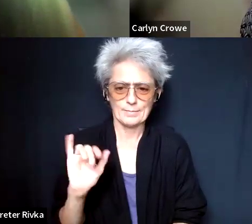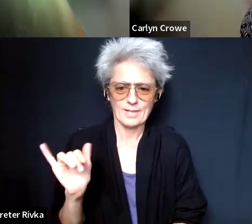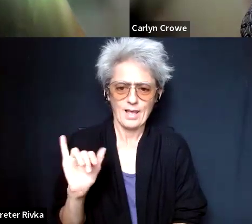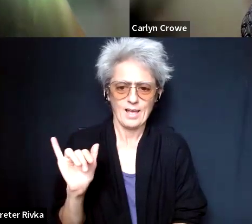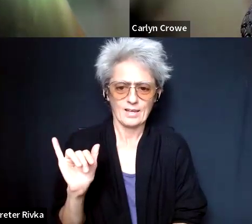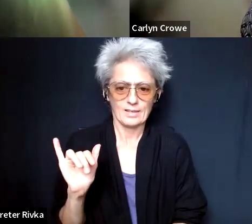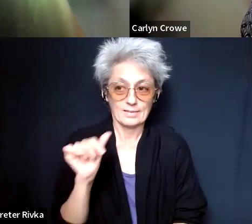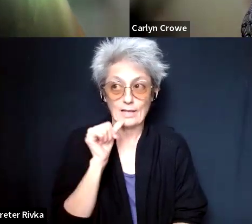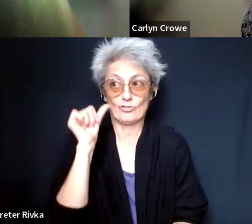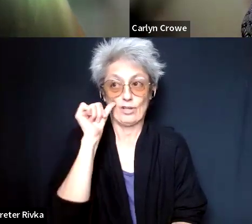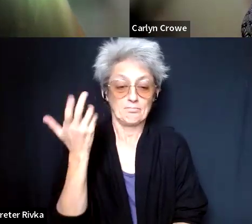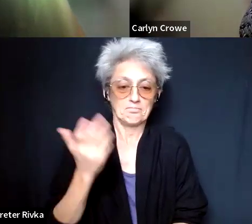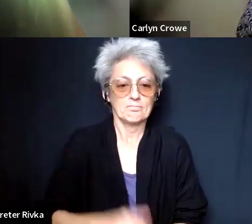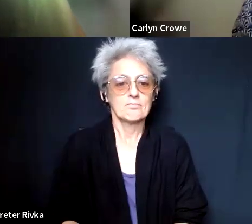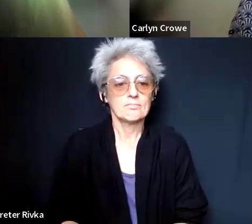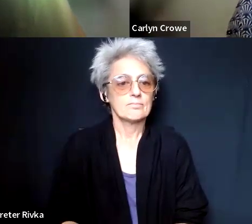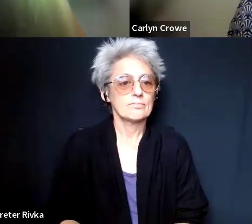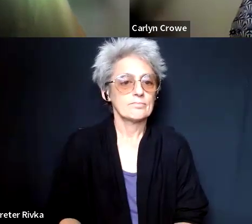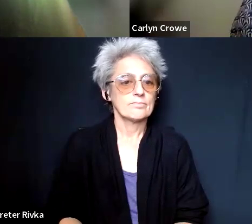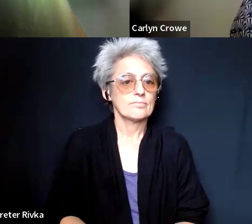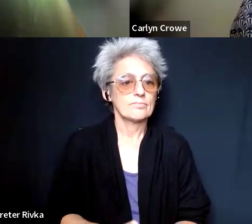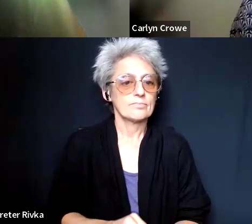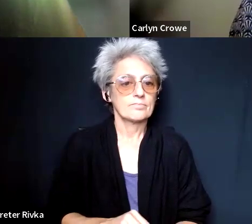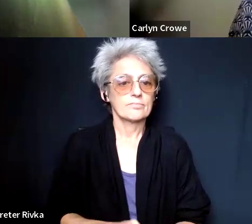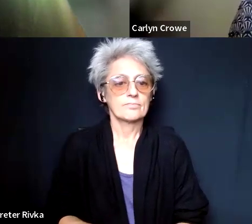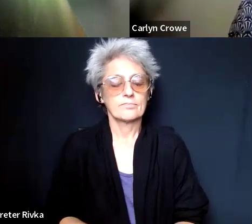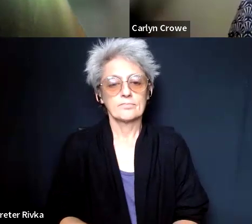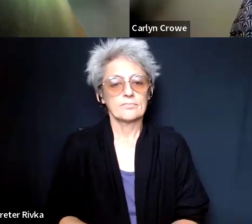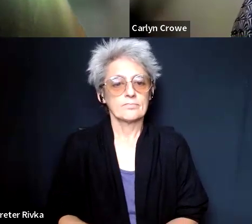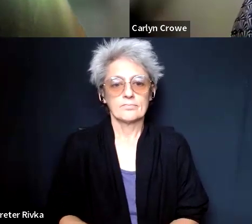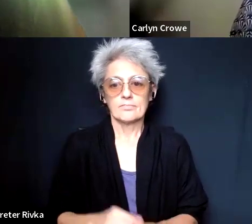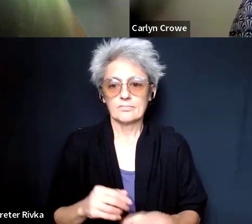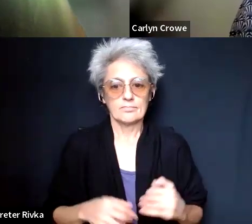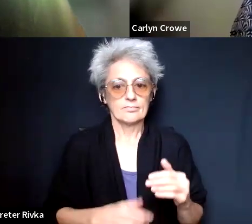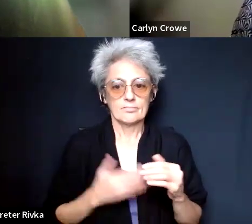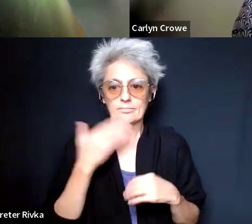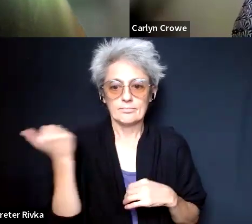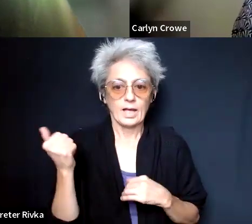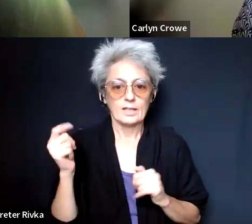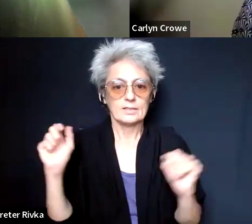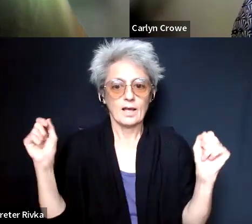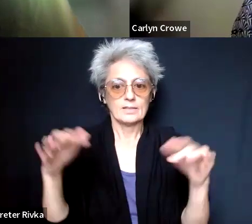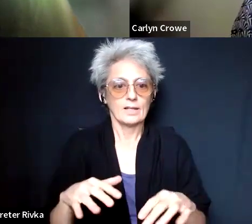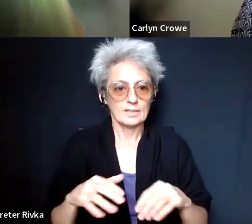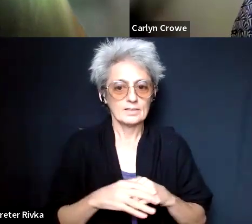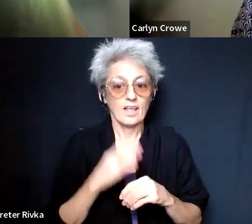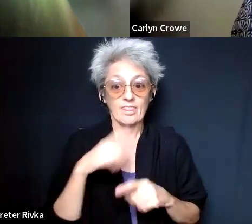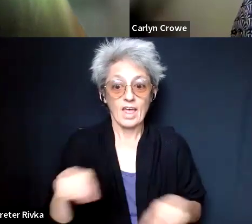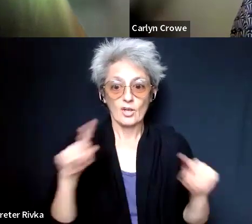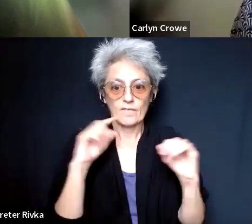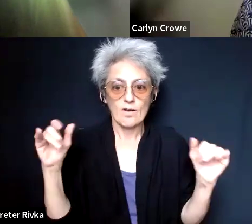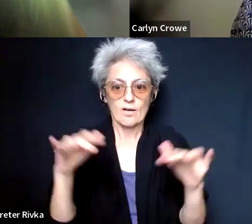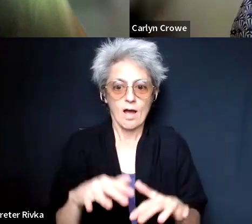just yesterday. We had record attendance. Thanks for any of you who were there and made it such a